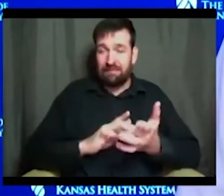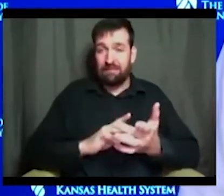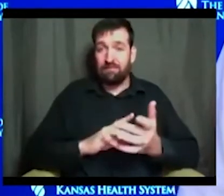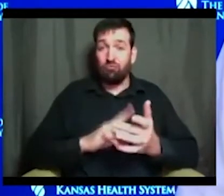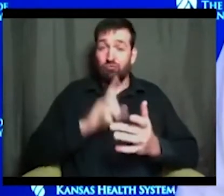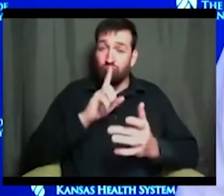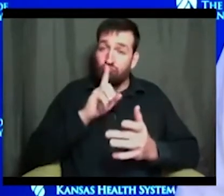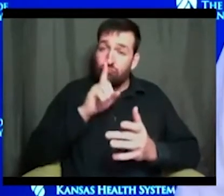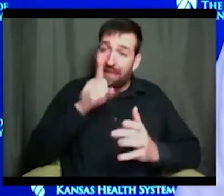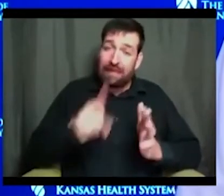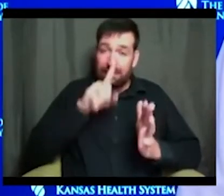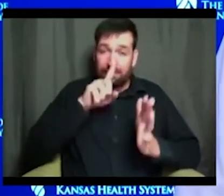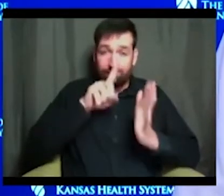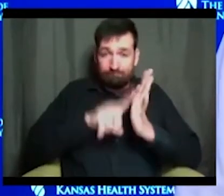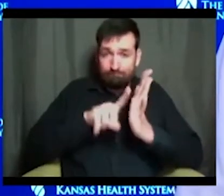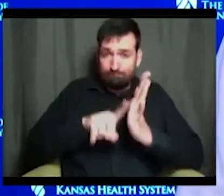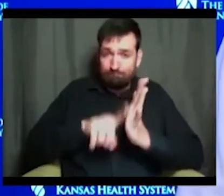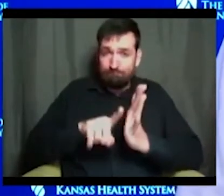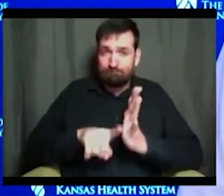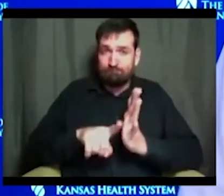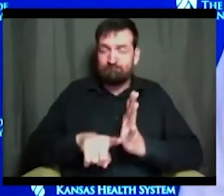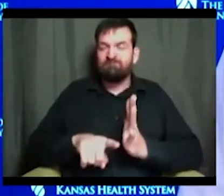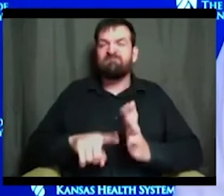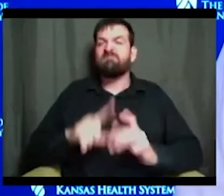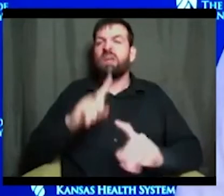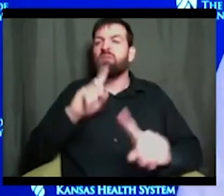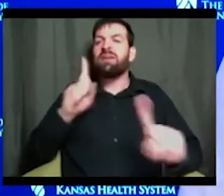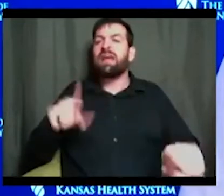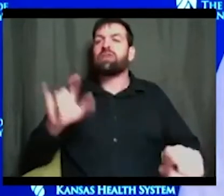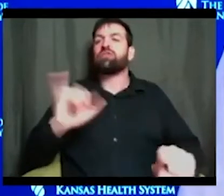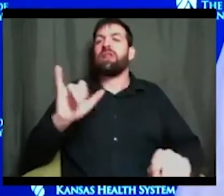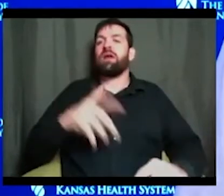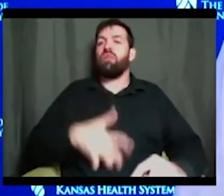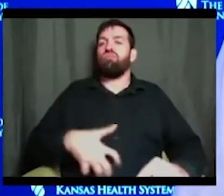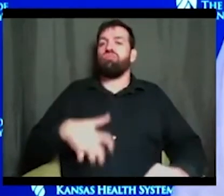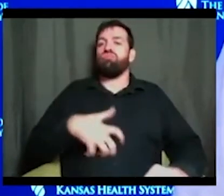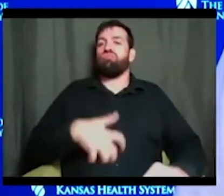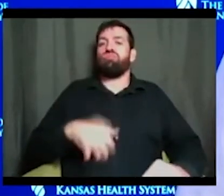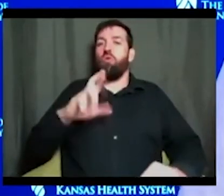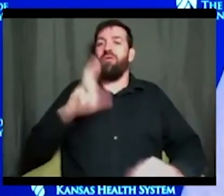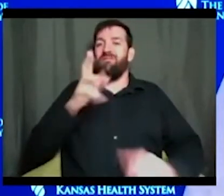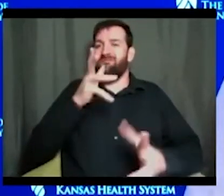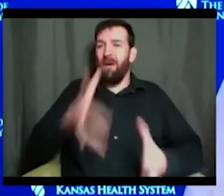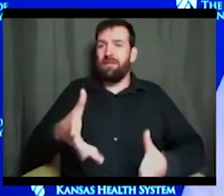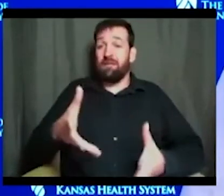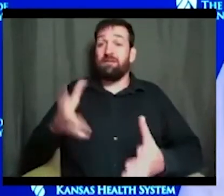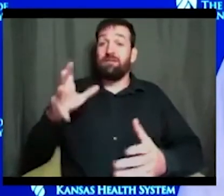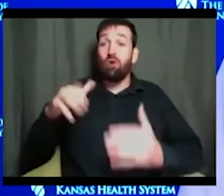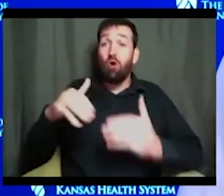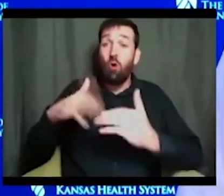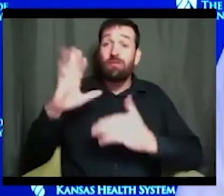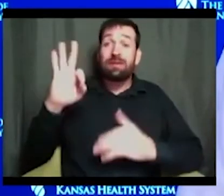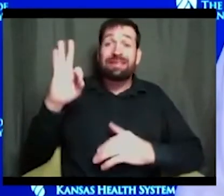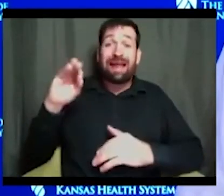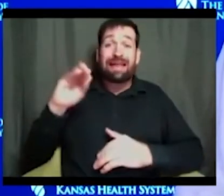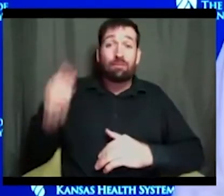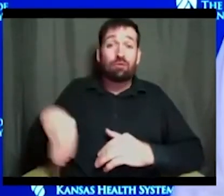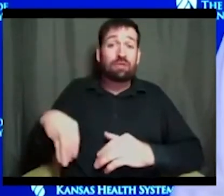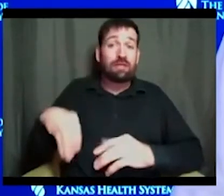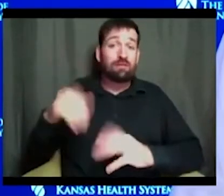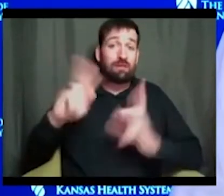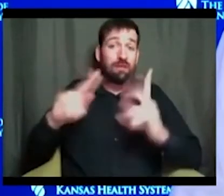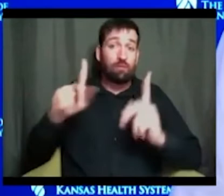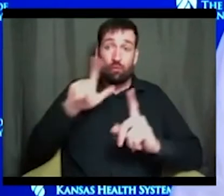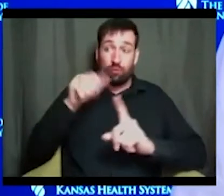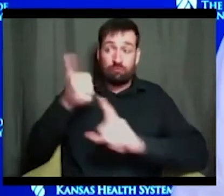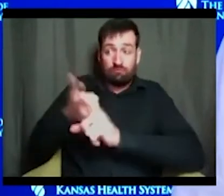more of a reaction like nausea or vomiting. Over 90% of people who say they are allergic to penicillin are actually not